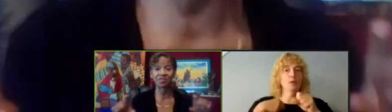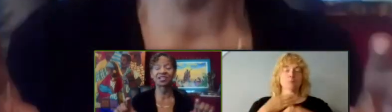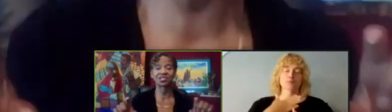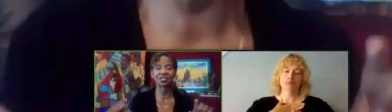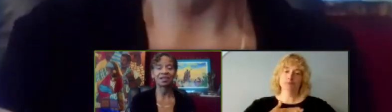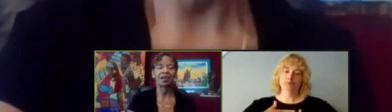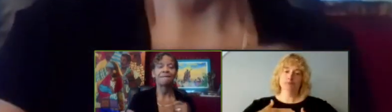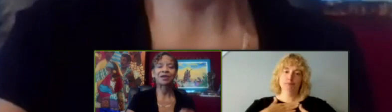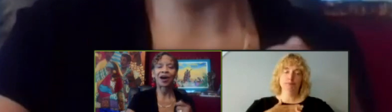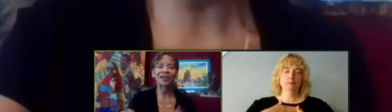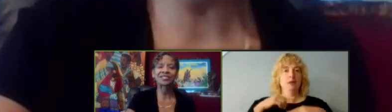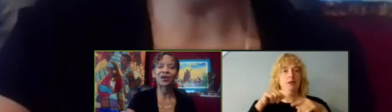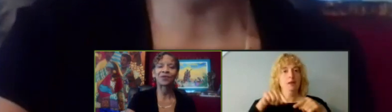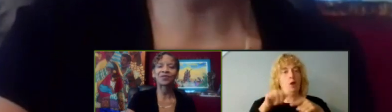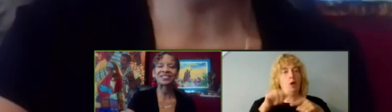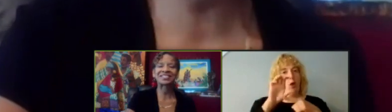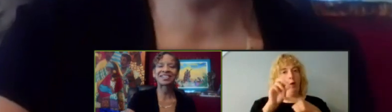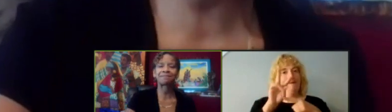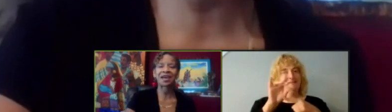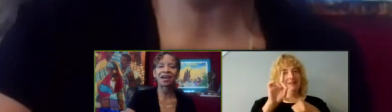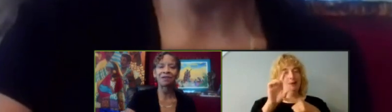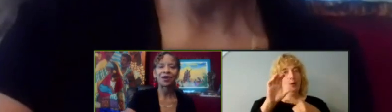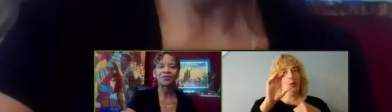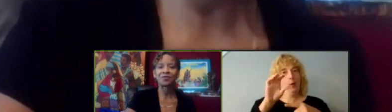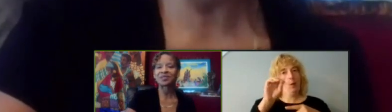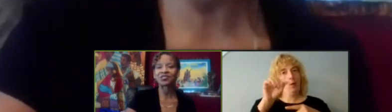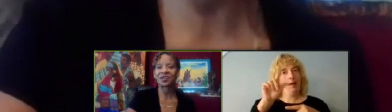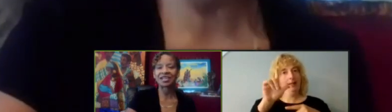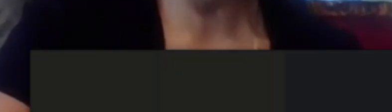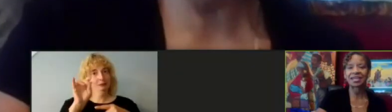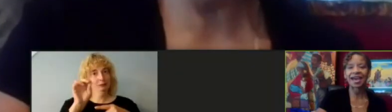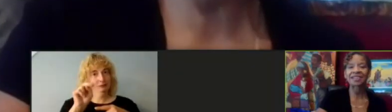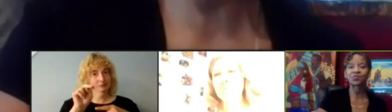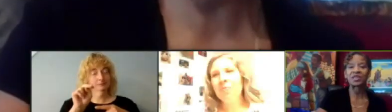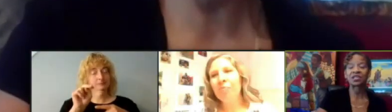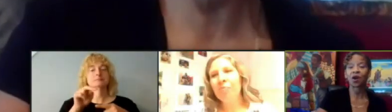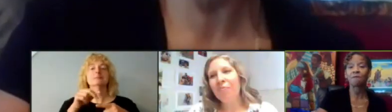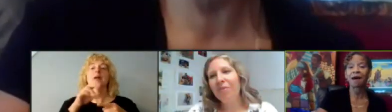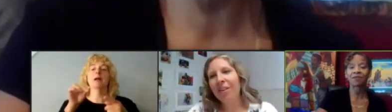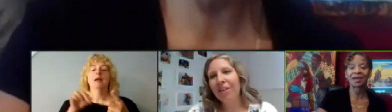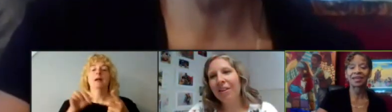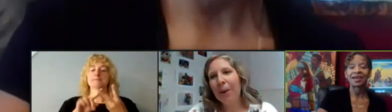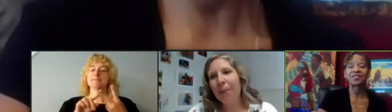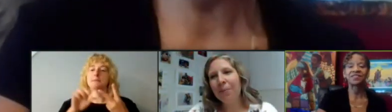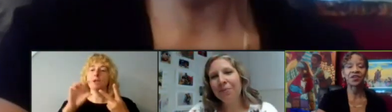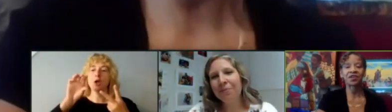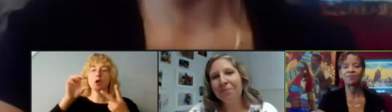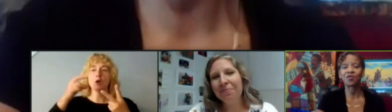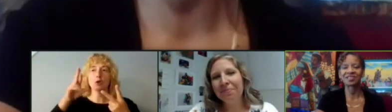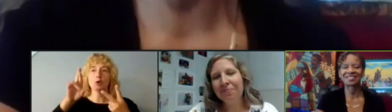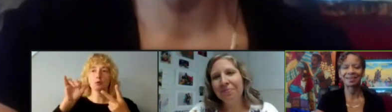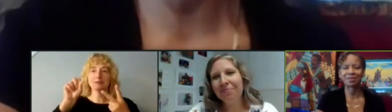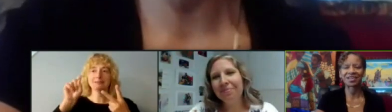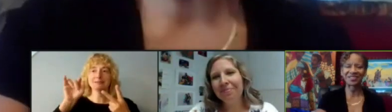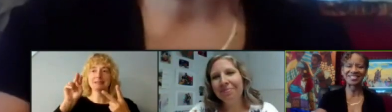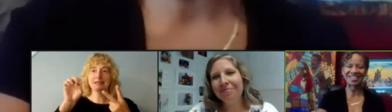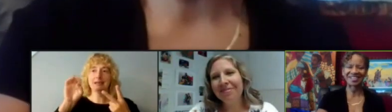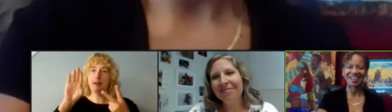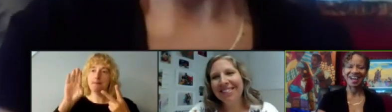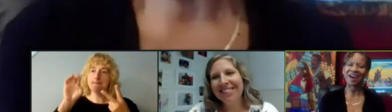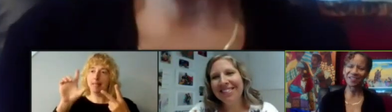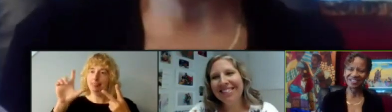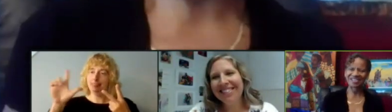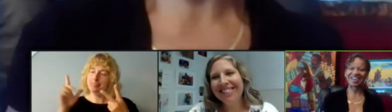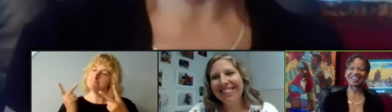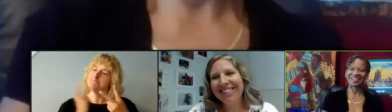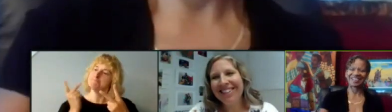this production, but also Christine Bell, who will be joining me as we co-moderate this very important segment. Christine,